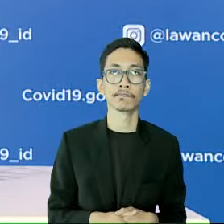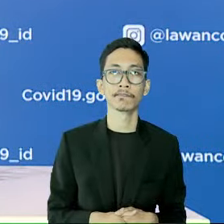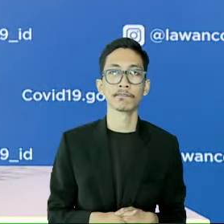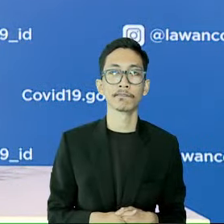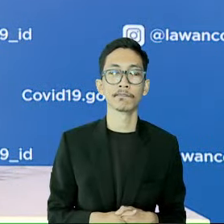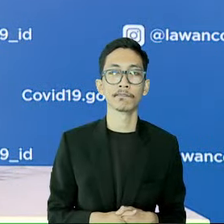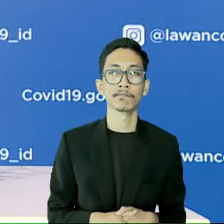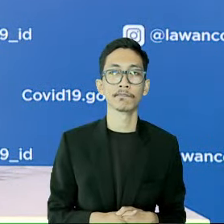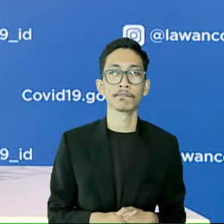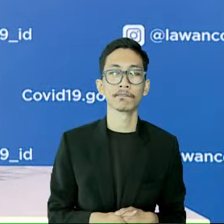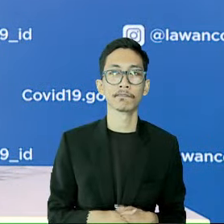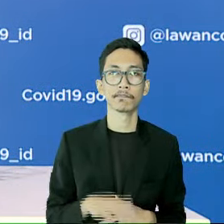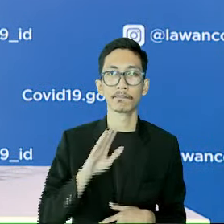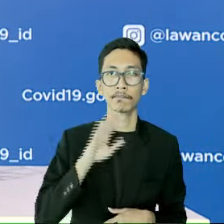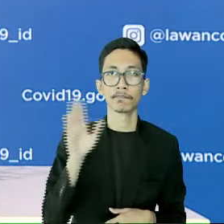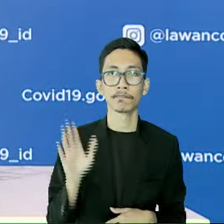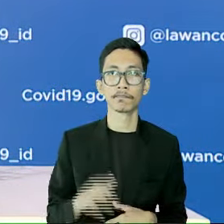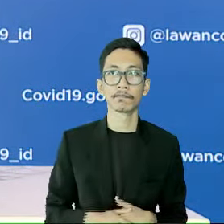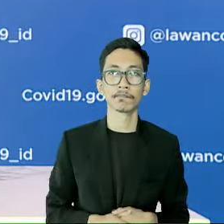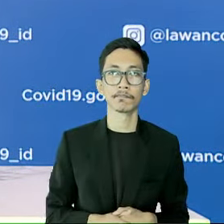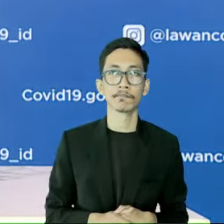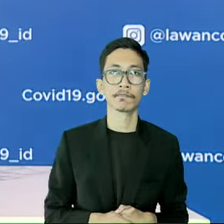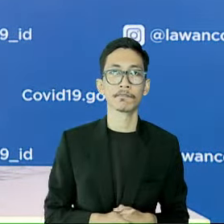care. Okay. Bye-bye. Thank you. Bye-bye.